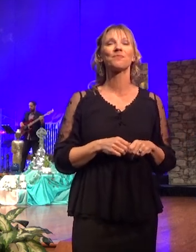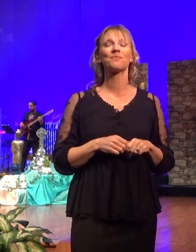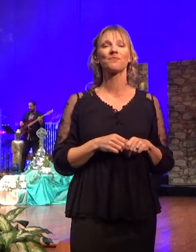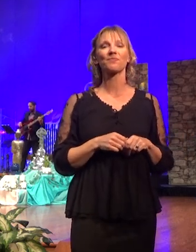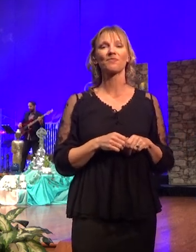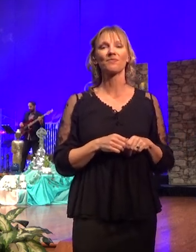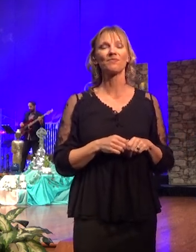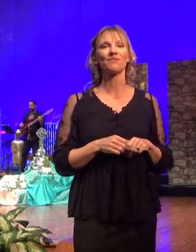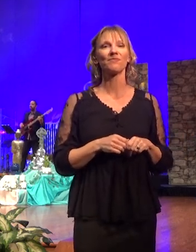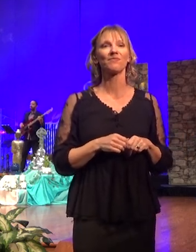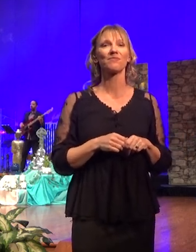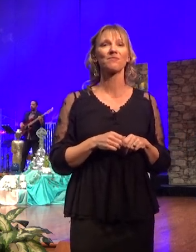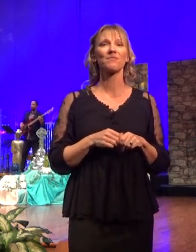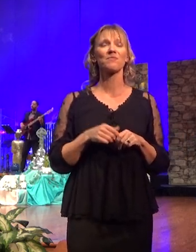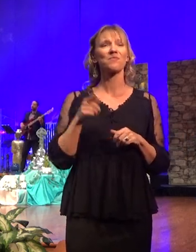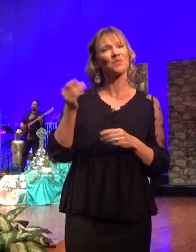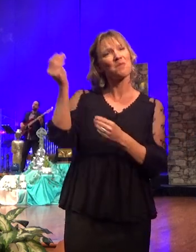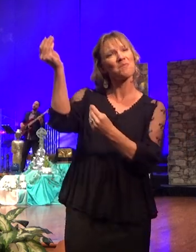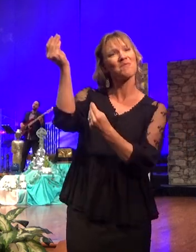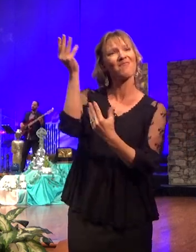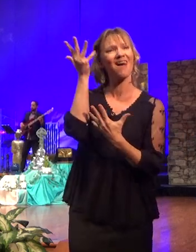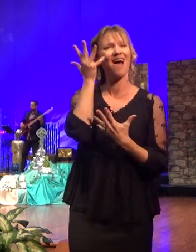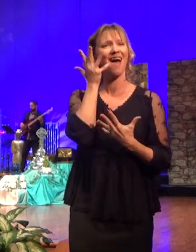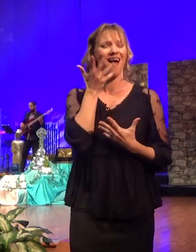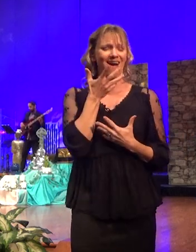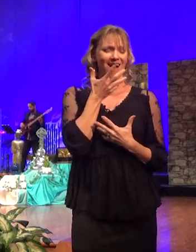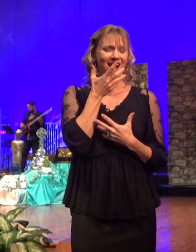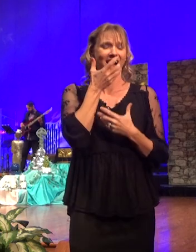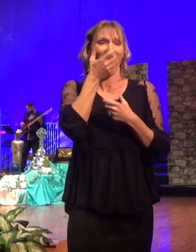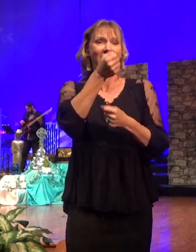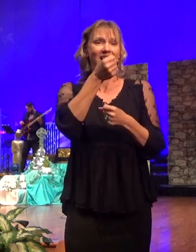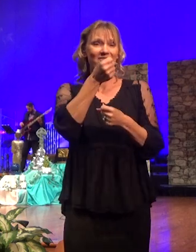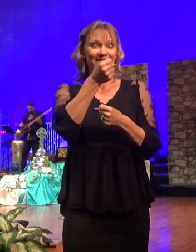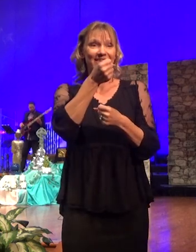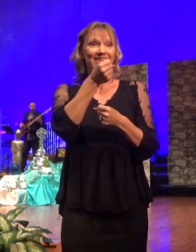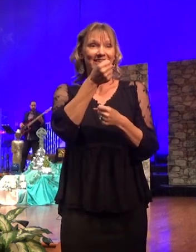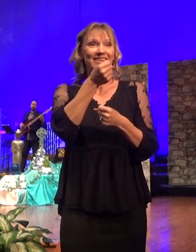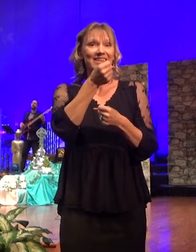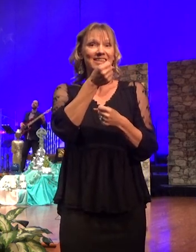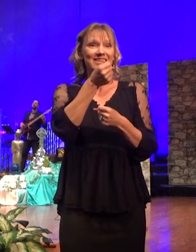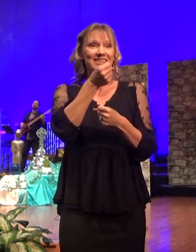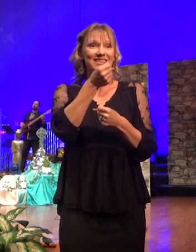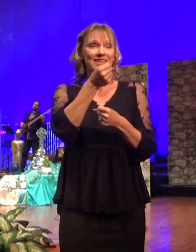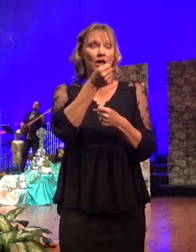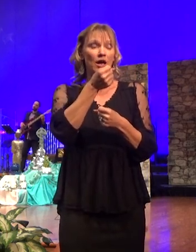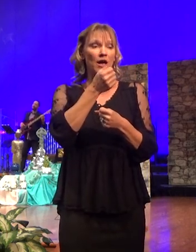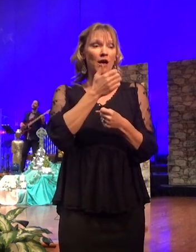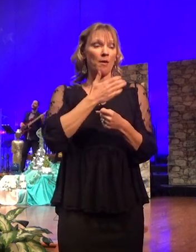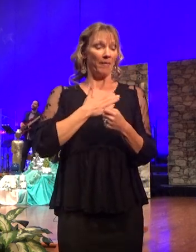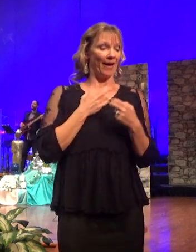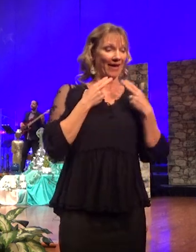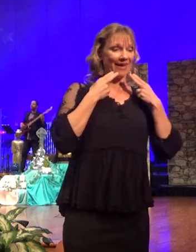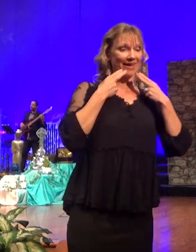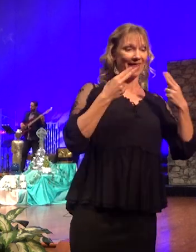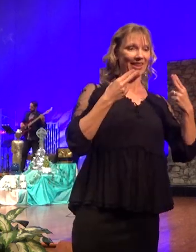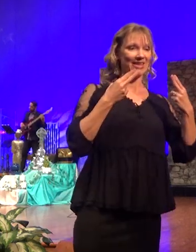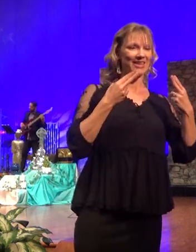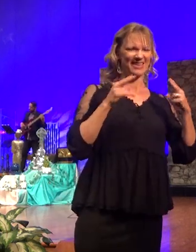you give me the confidence to take back my innocence